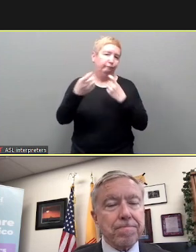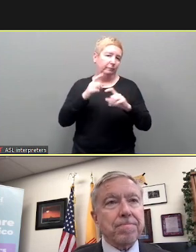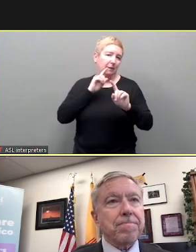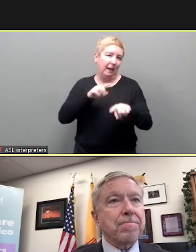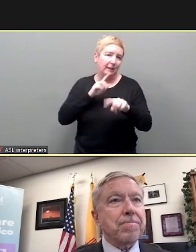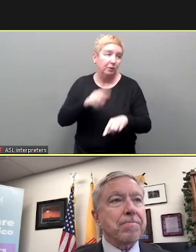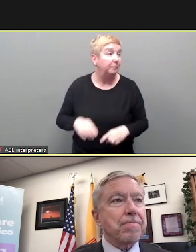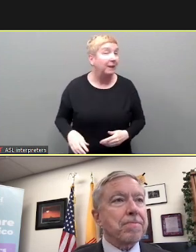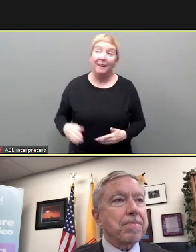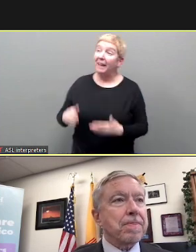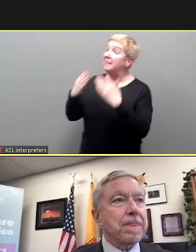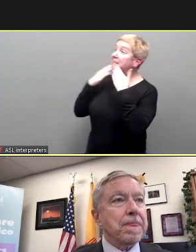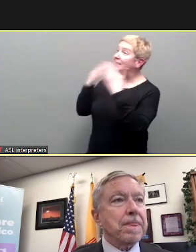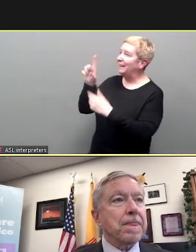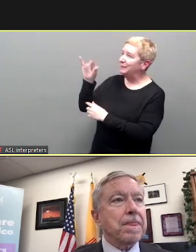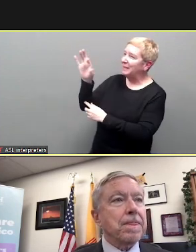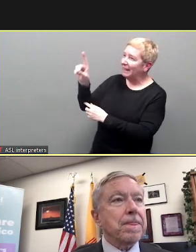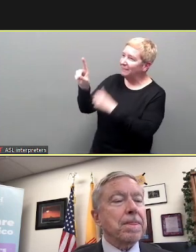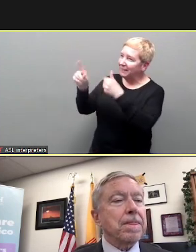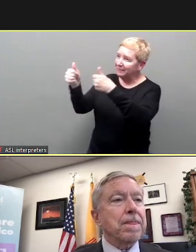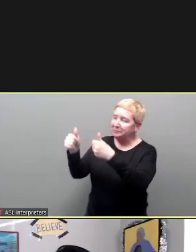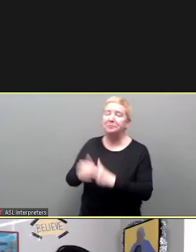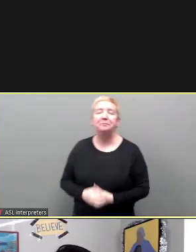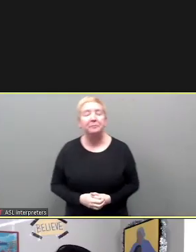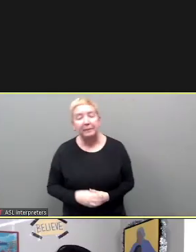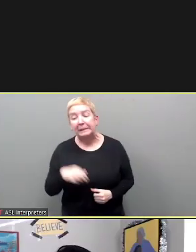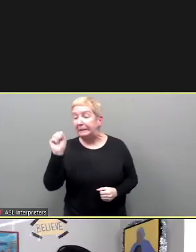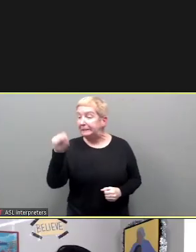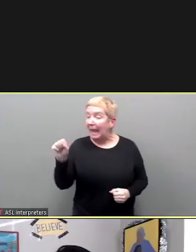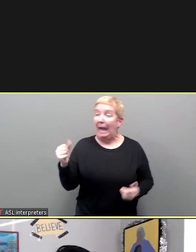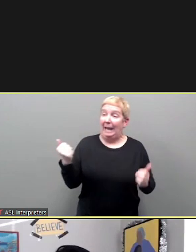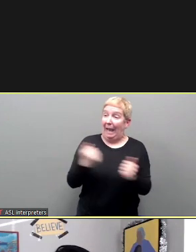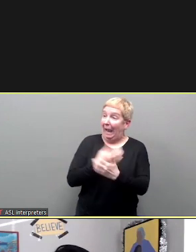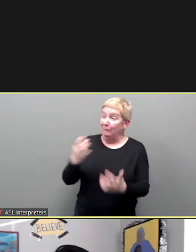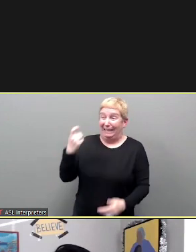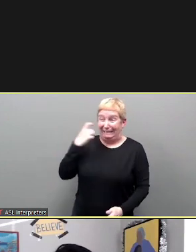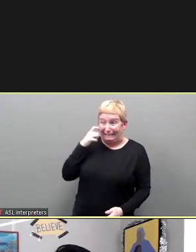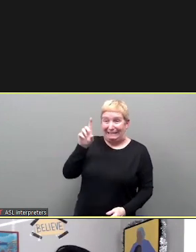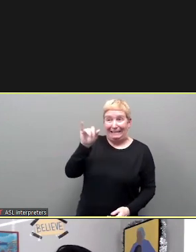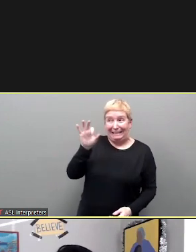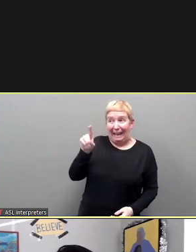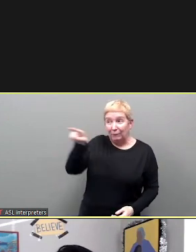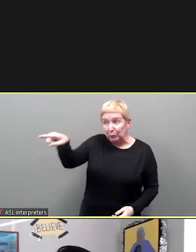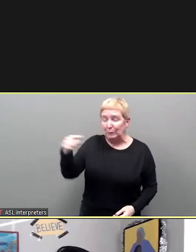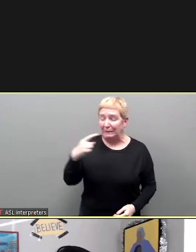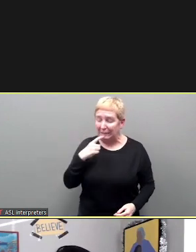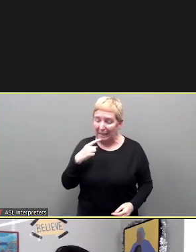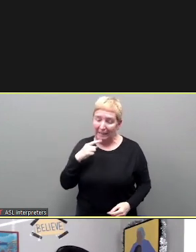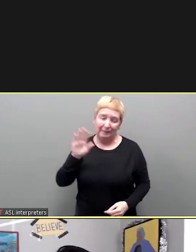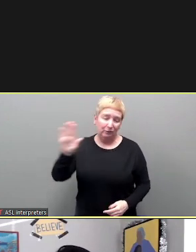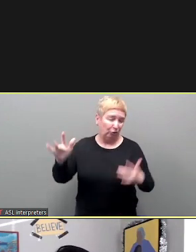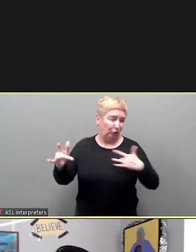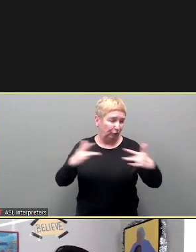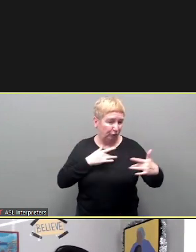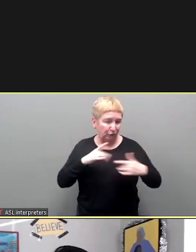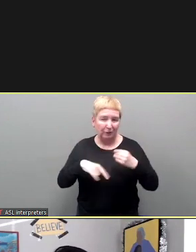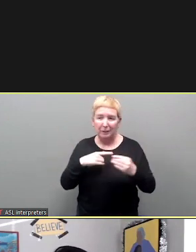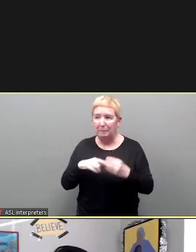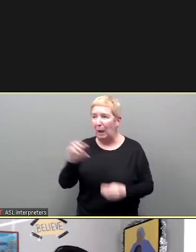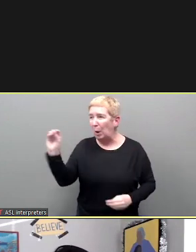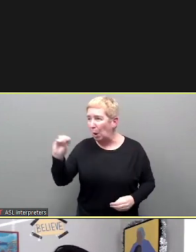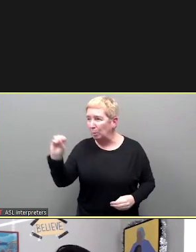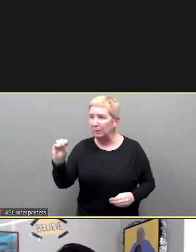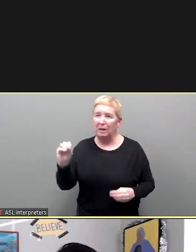much, David. So yeah, I mean, everything you've just said, David, and just the concern about Omicron, how infectious it